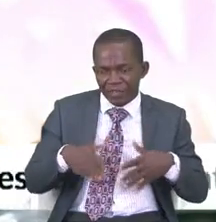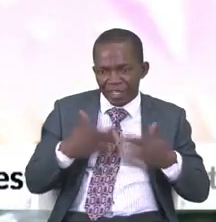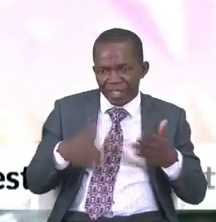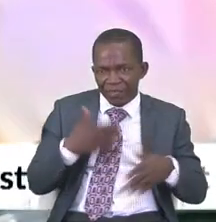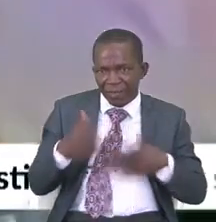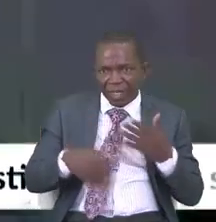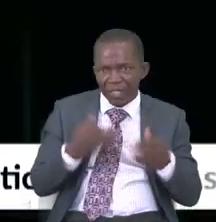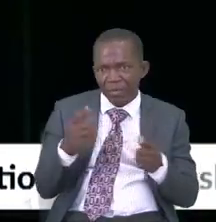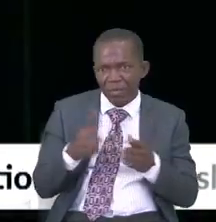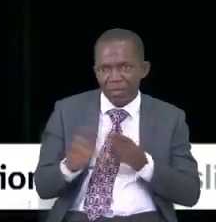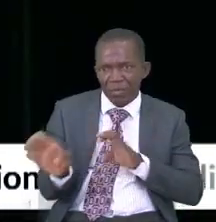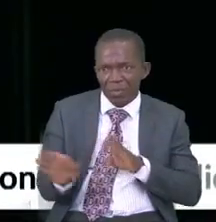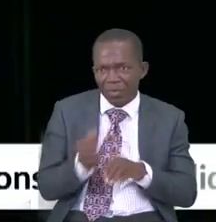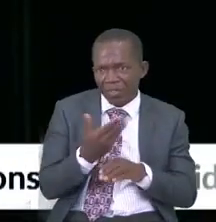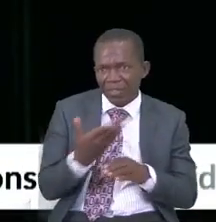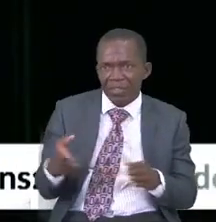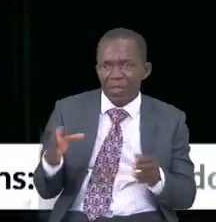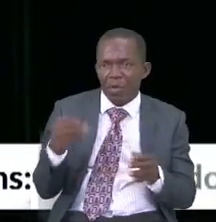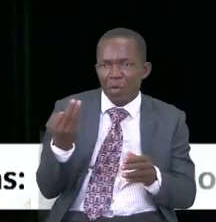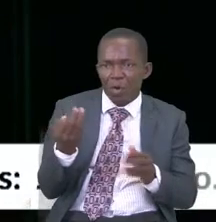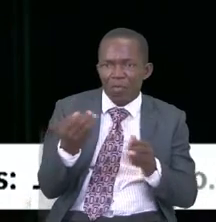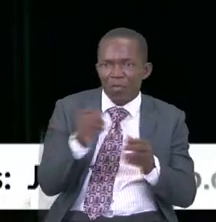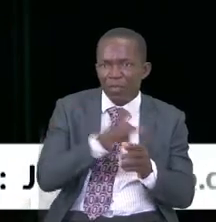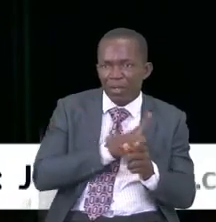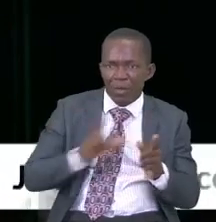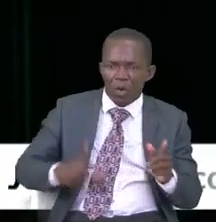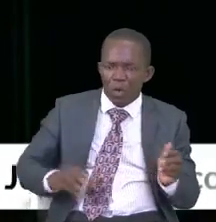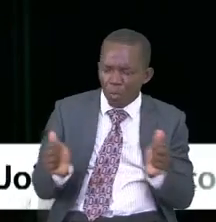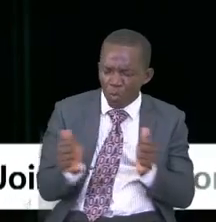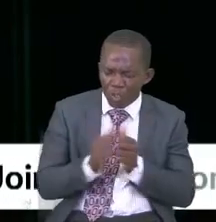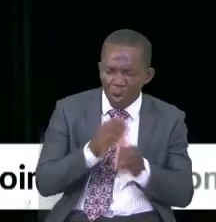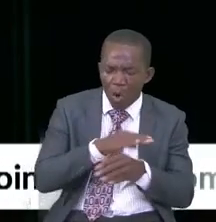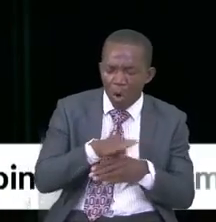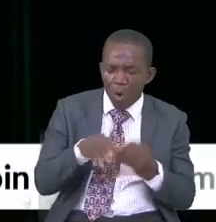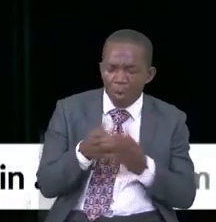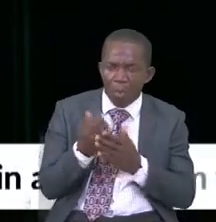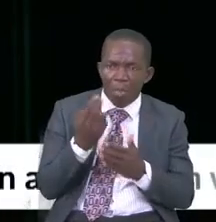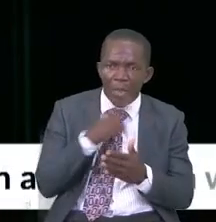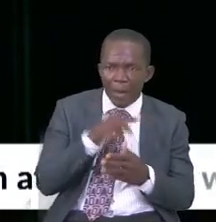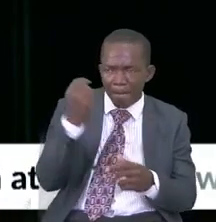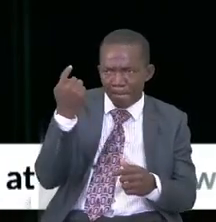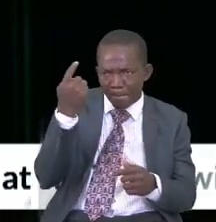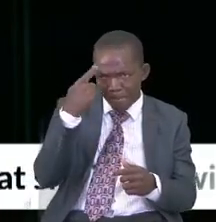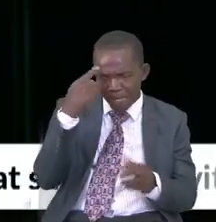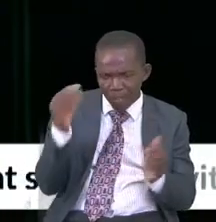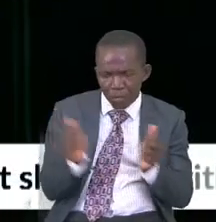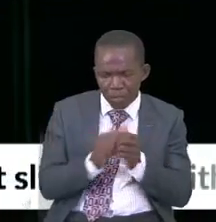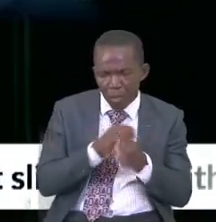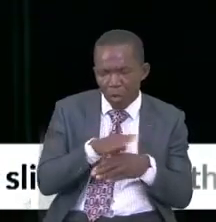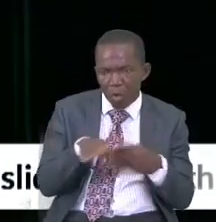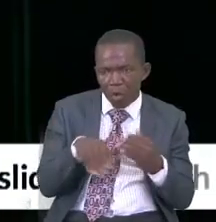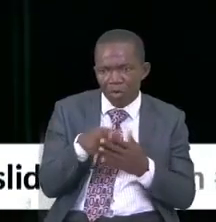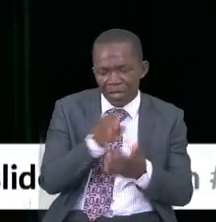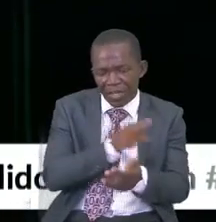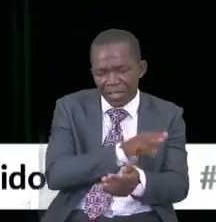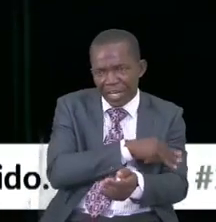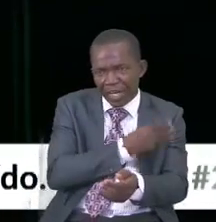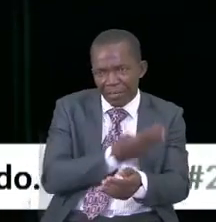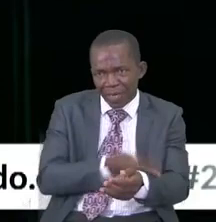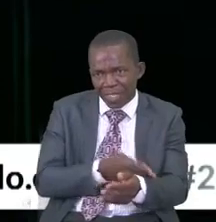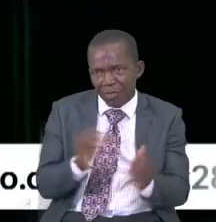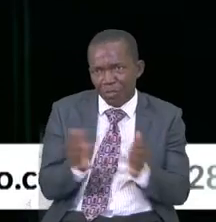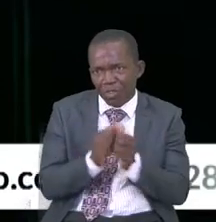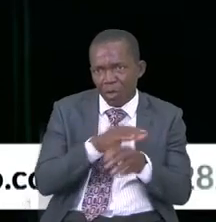their might, with all their spirit, with all their being. It can be done. The gospelization of the